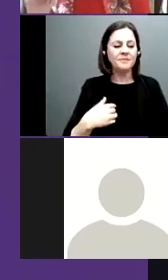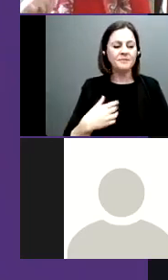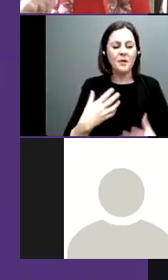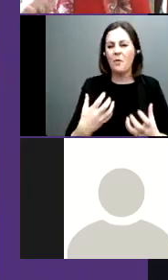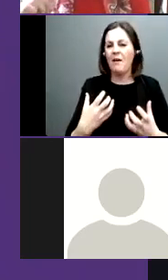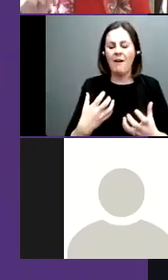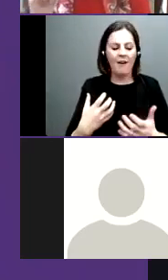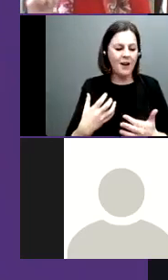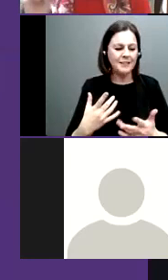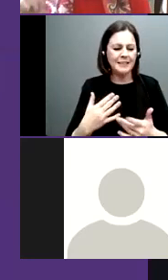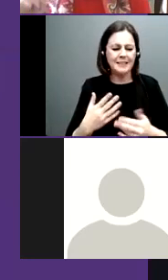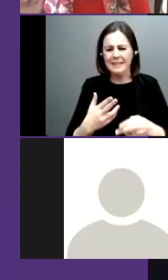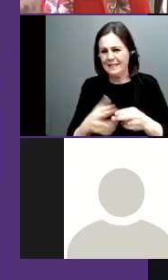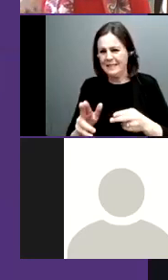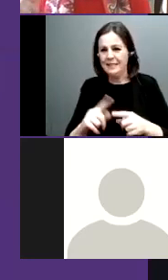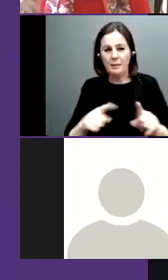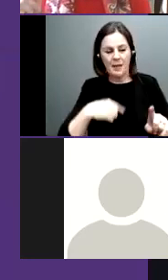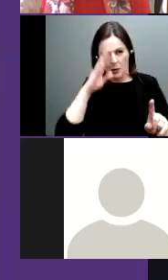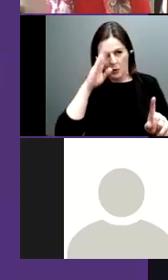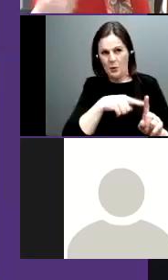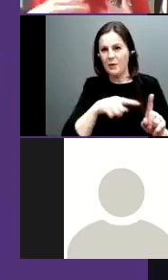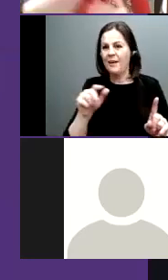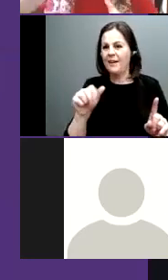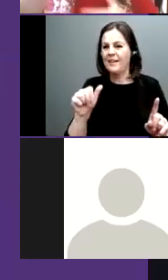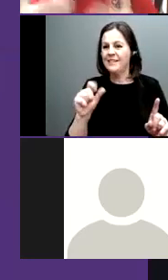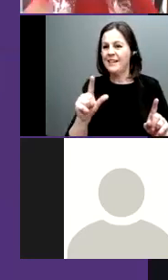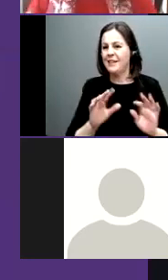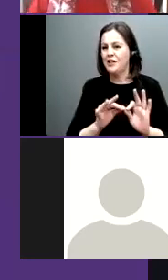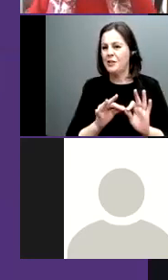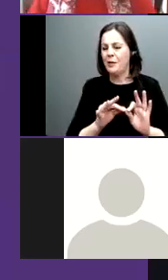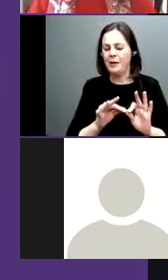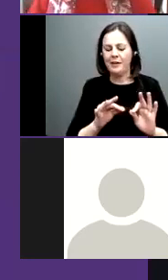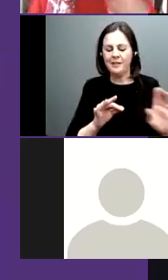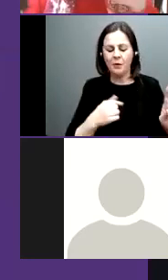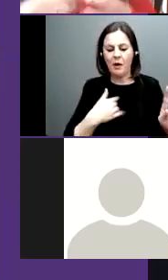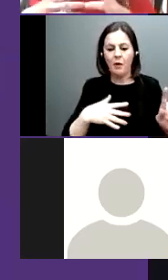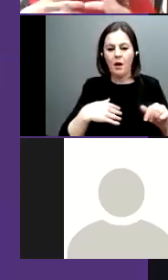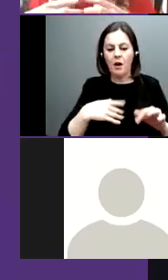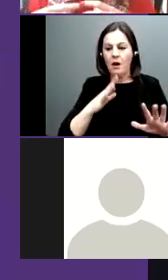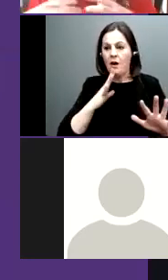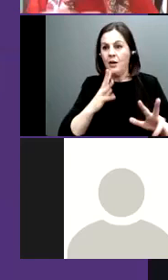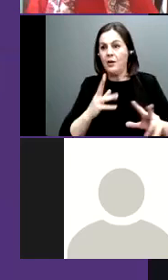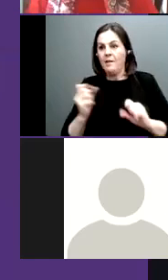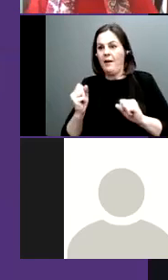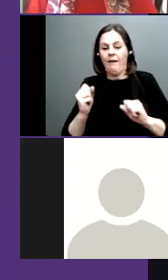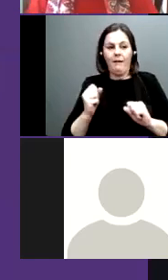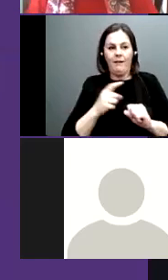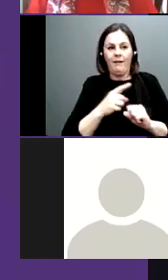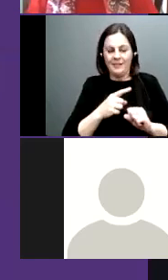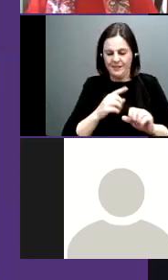also mindful of the ASL interpreters, and I need to not rush through my words, so I'll try to find that